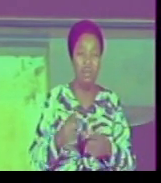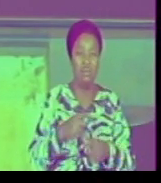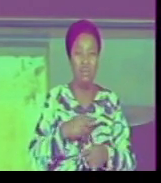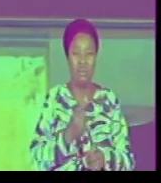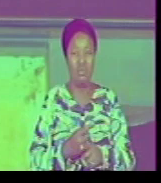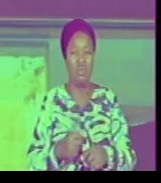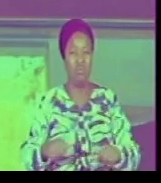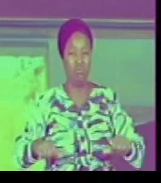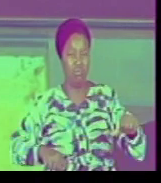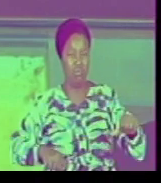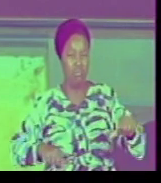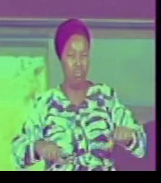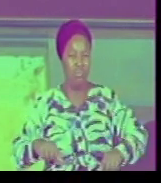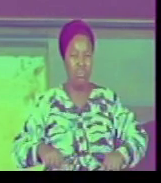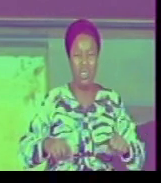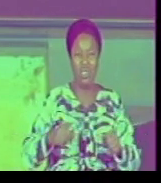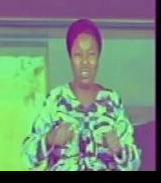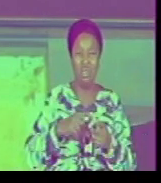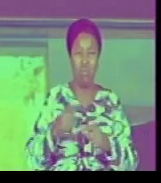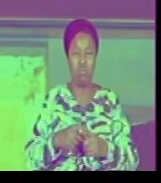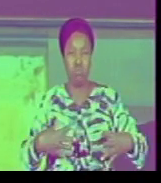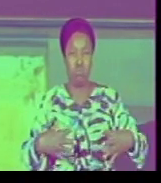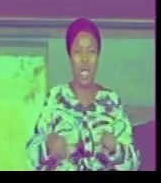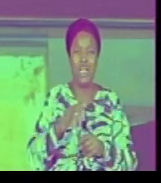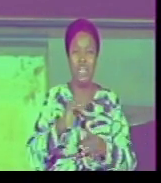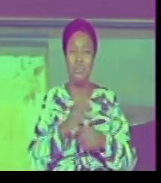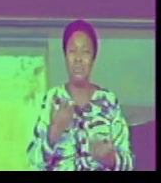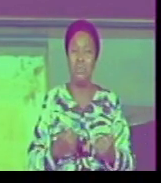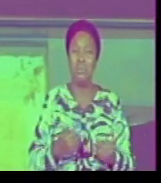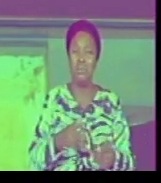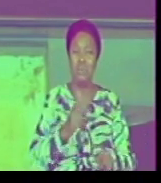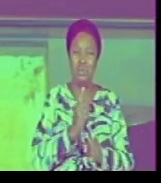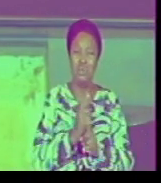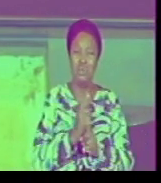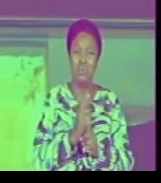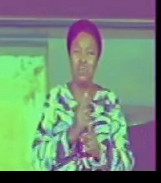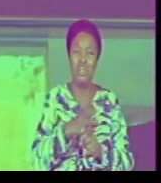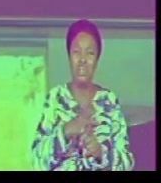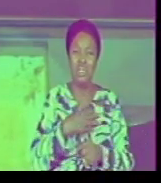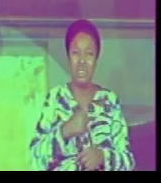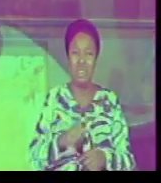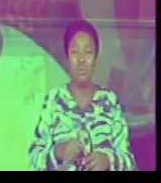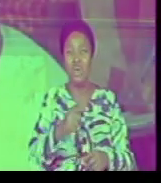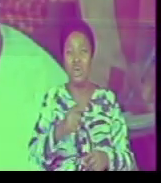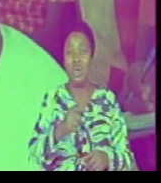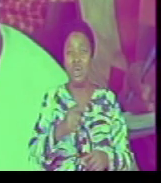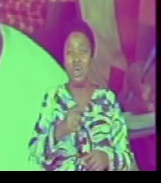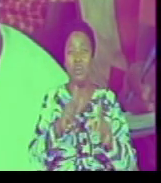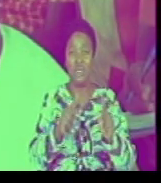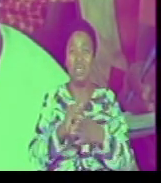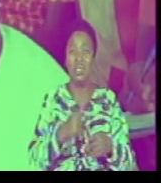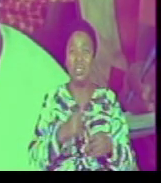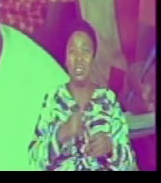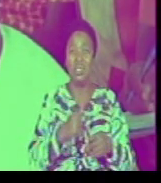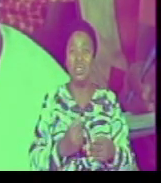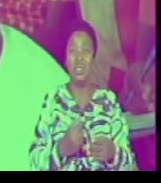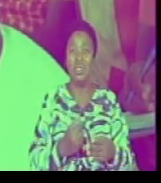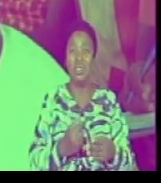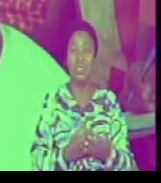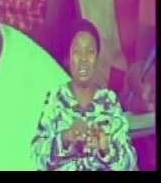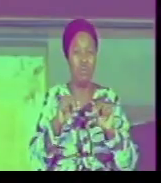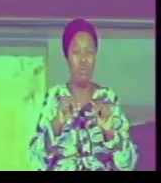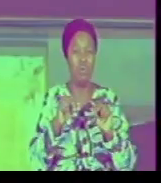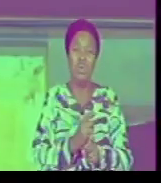pump, get bigger and bigger. Watch it, that thing will blow up, and you keep on pumping and pumping.